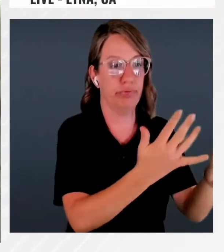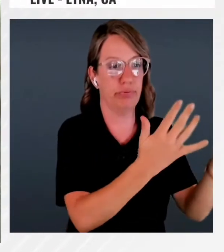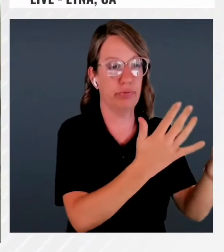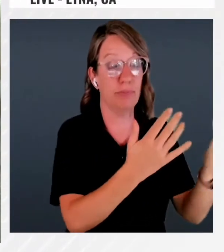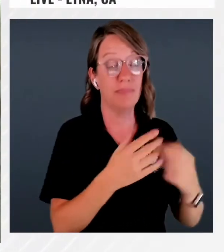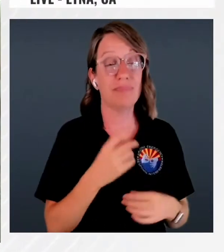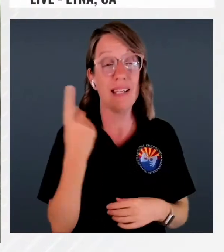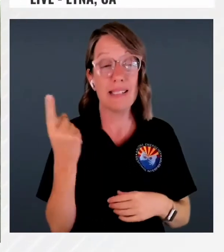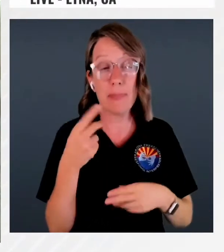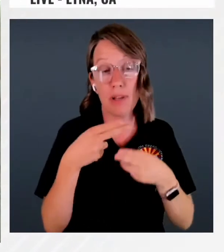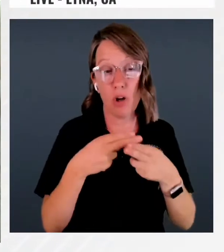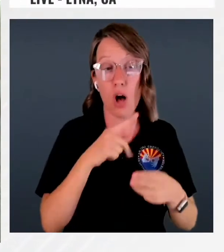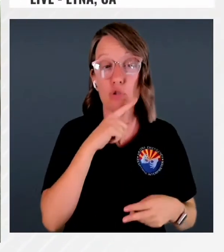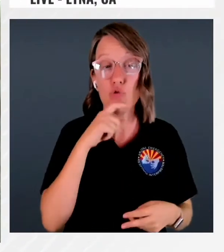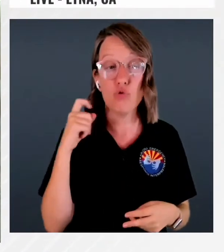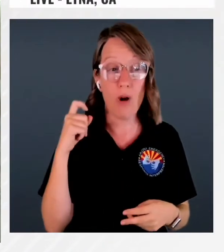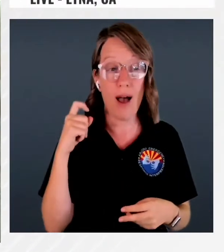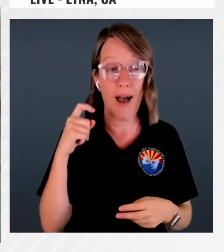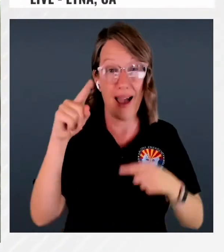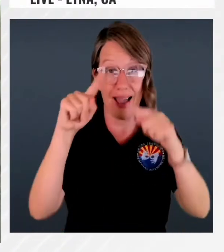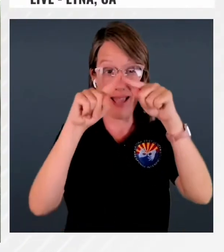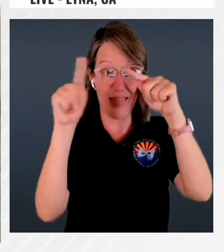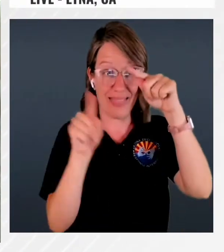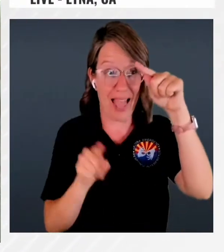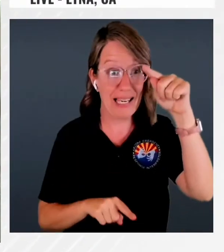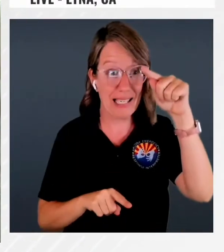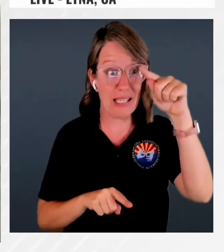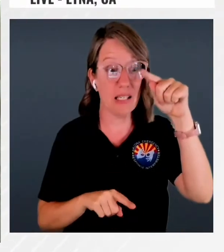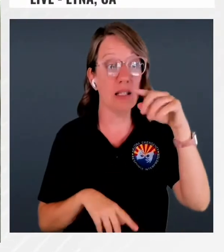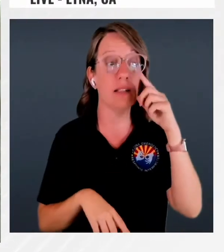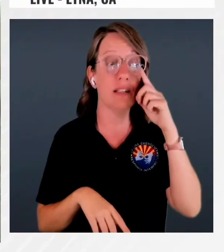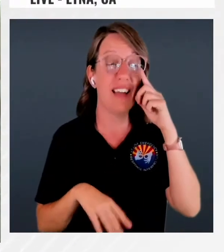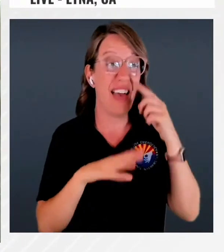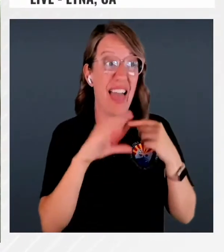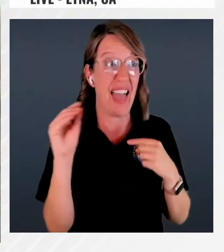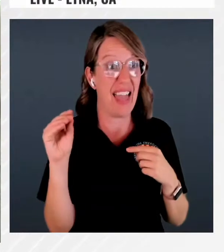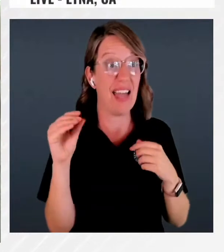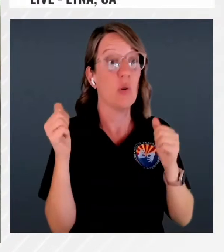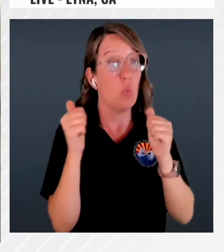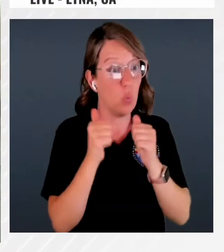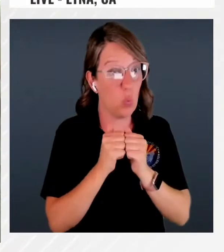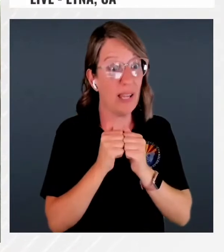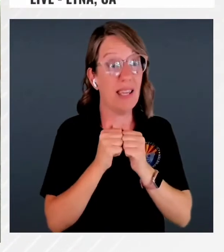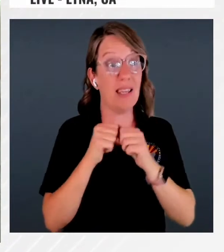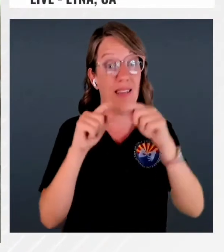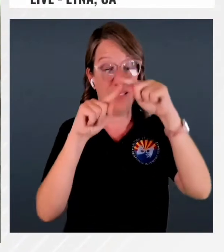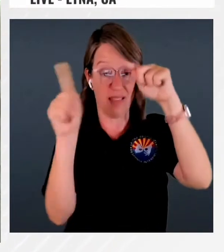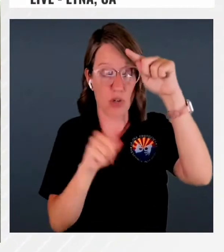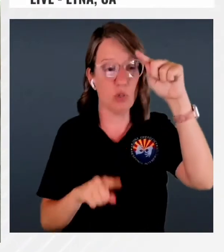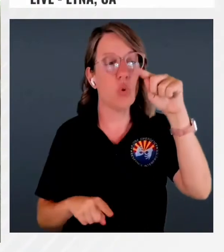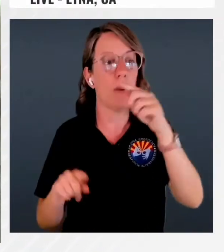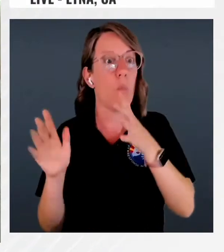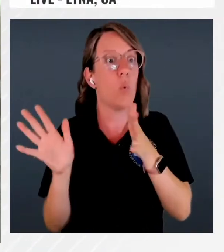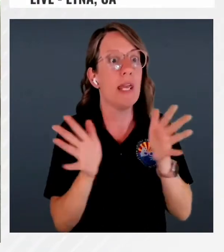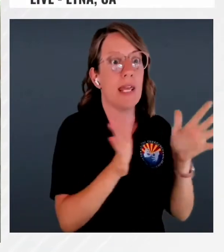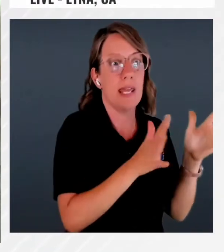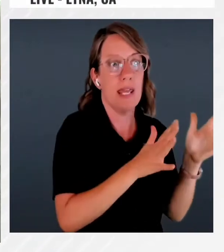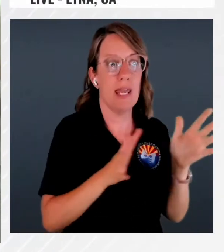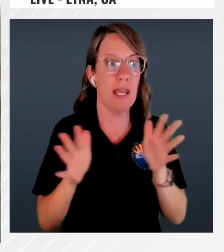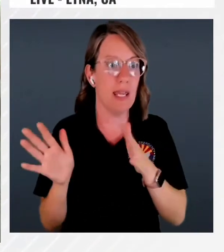with these thunderstorms come very erratic winds. They're called outflow winds. So as they move through an